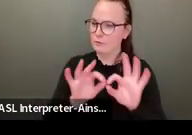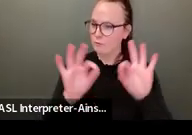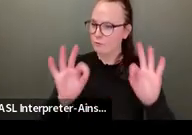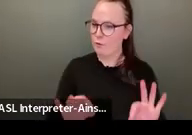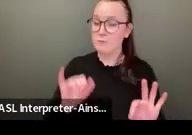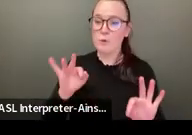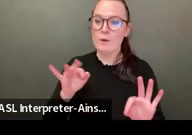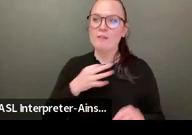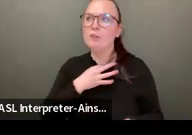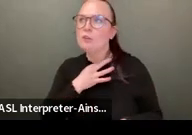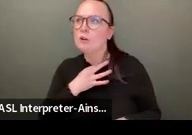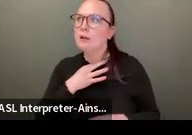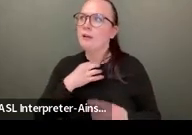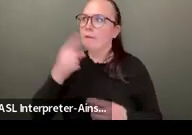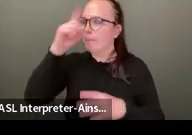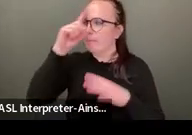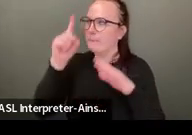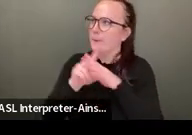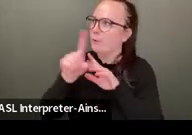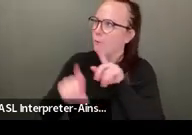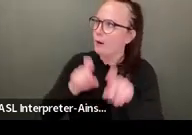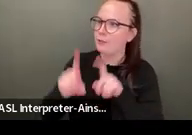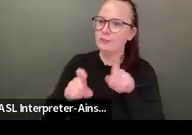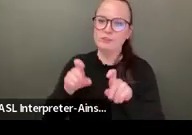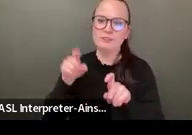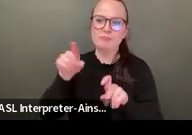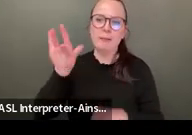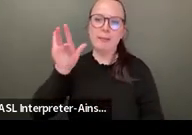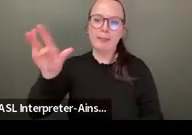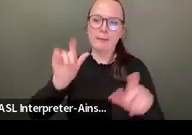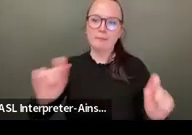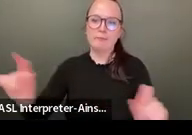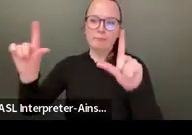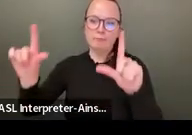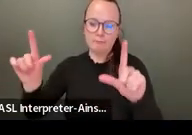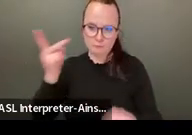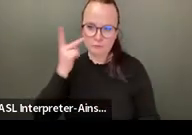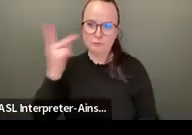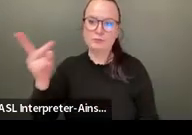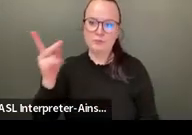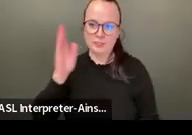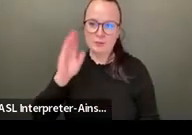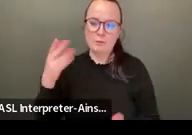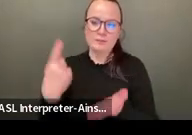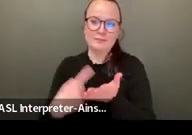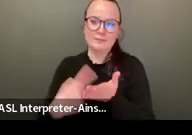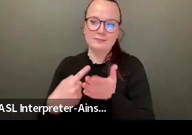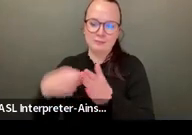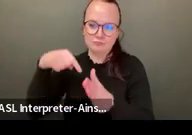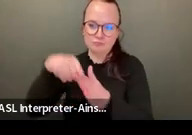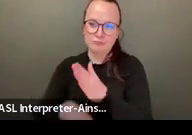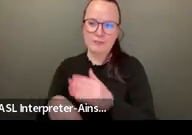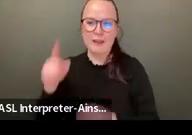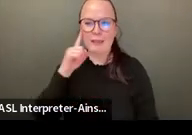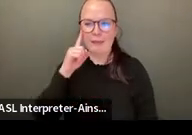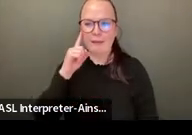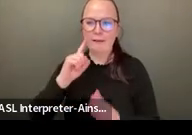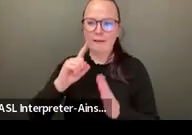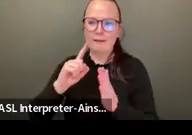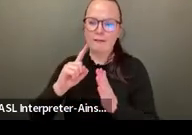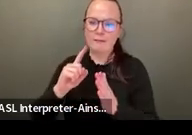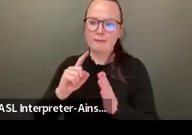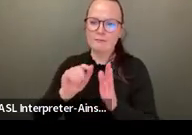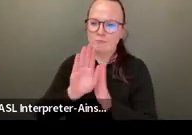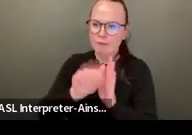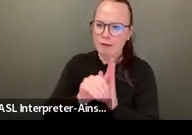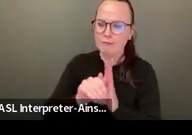that, this will take you to our office hour that will go over this in more detail. It's probably a half hour, 45 minutes, and you will get a